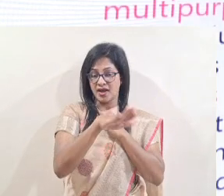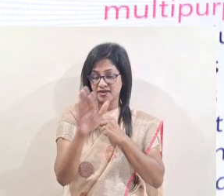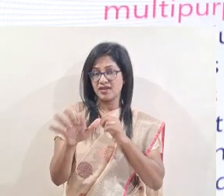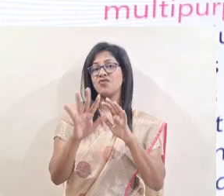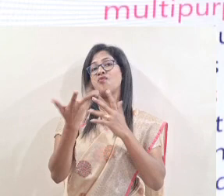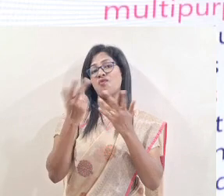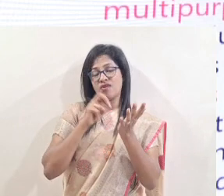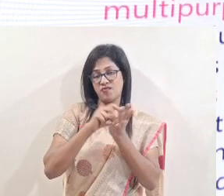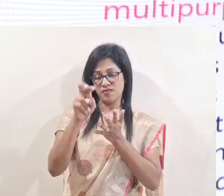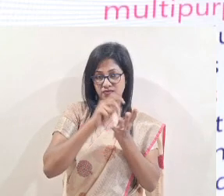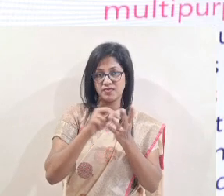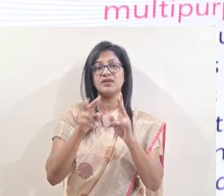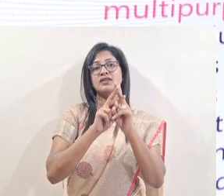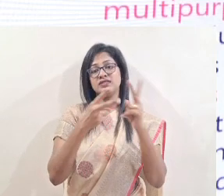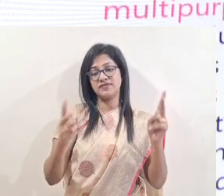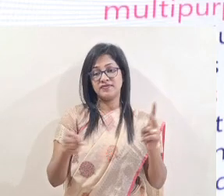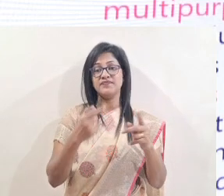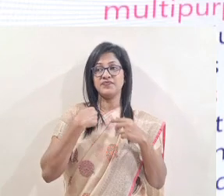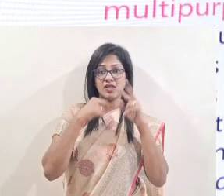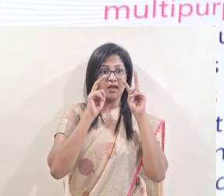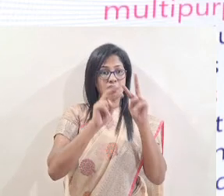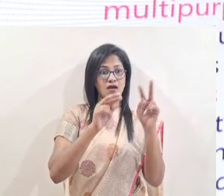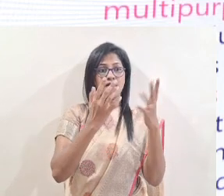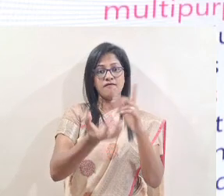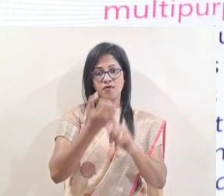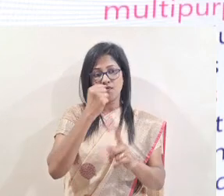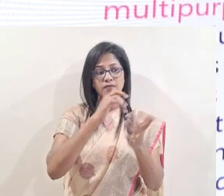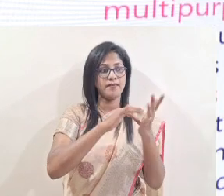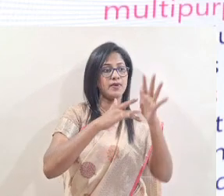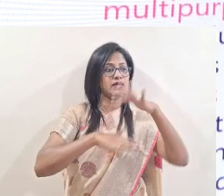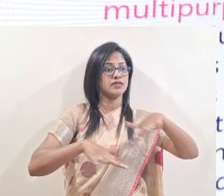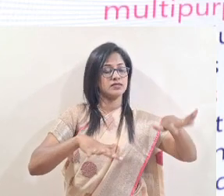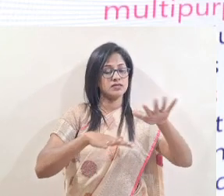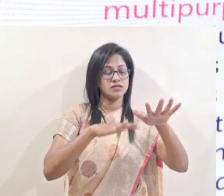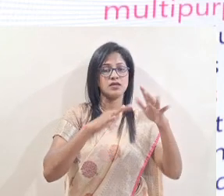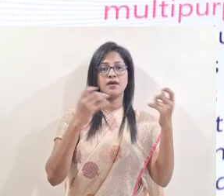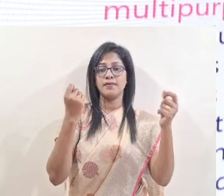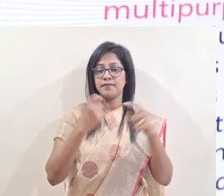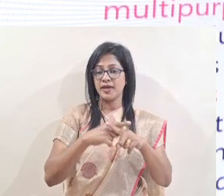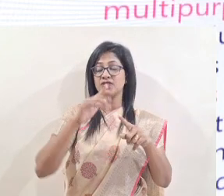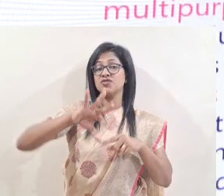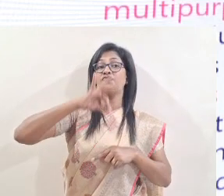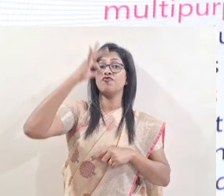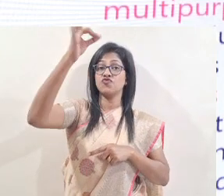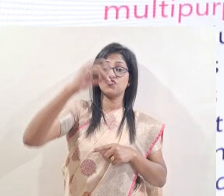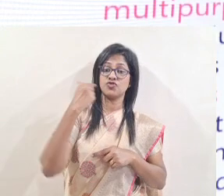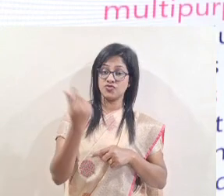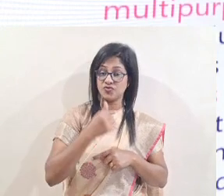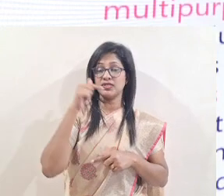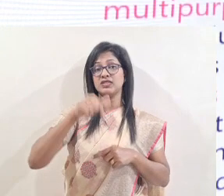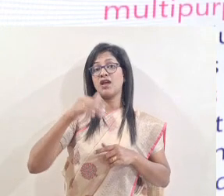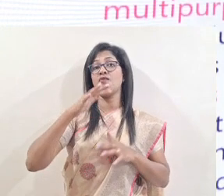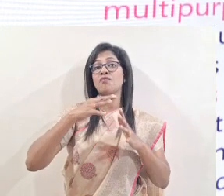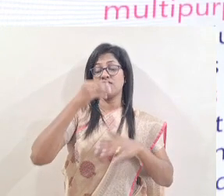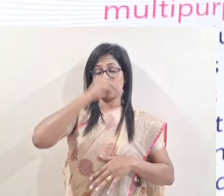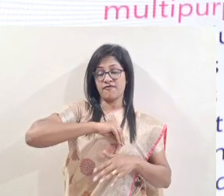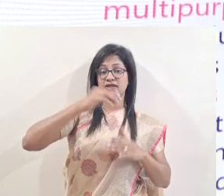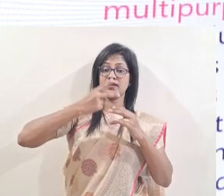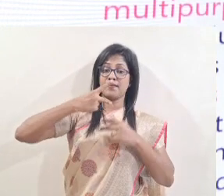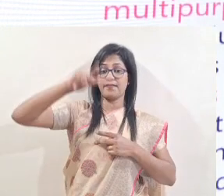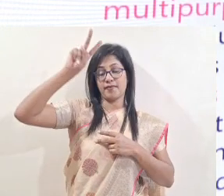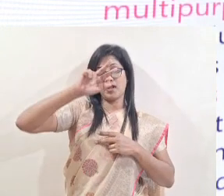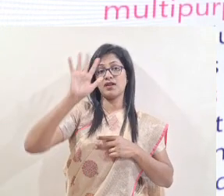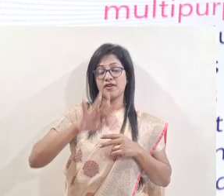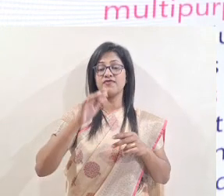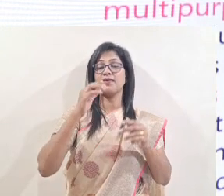can actually find out which are the areas we can focus for future, which are actually high revenue generating areas in these mixed use